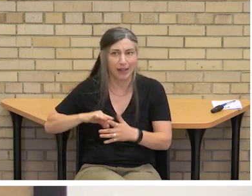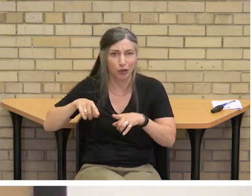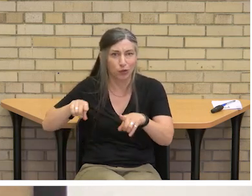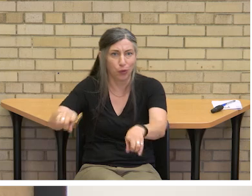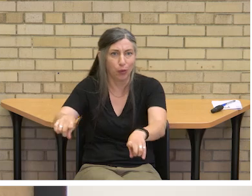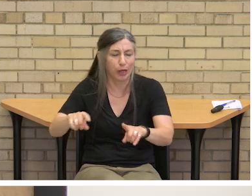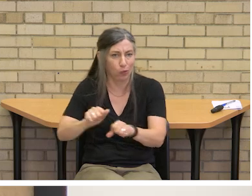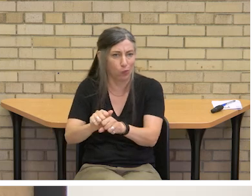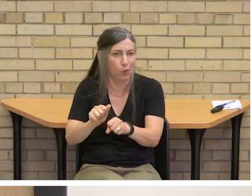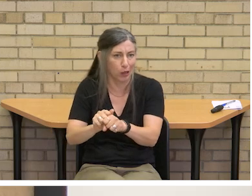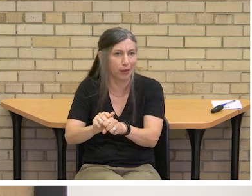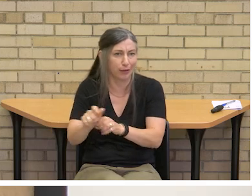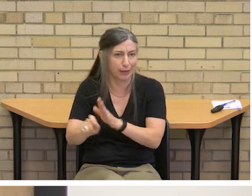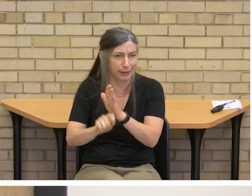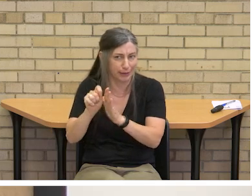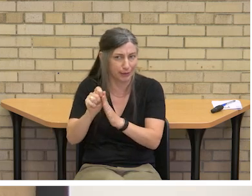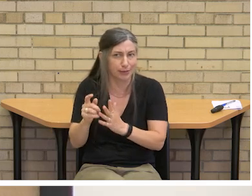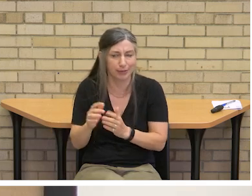project. So